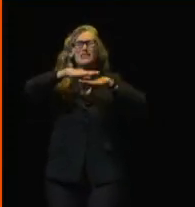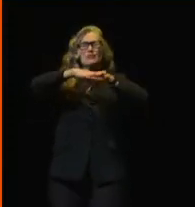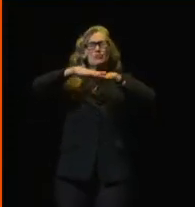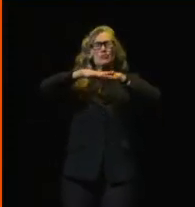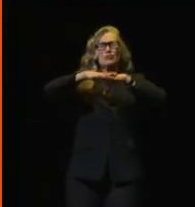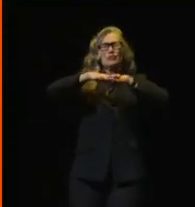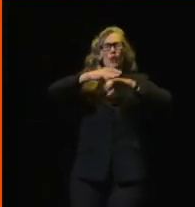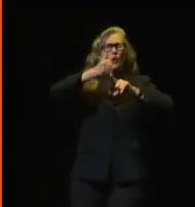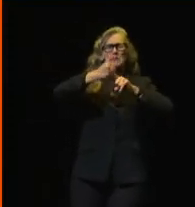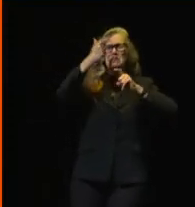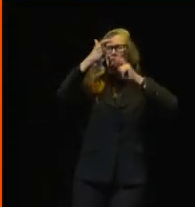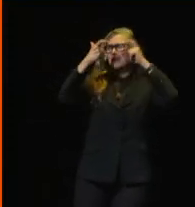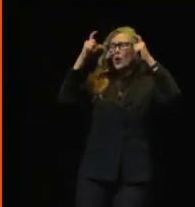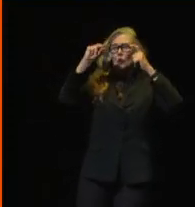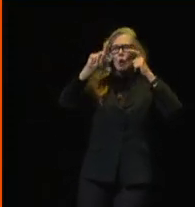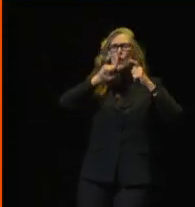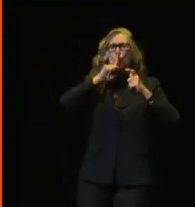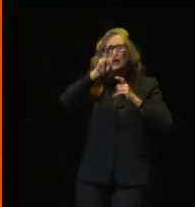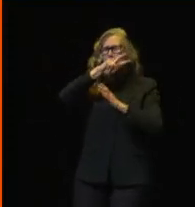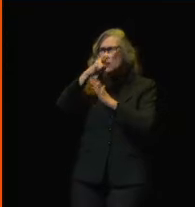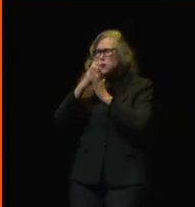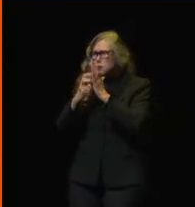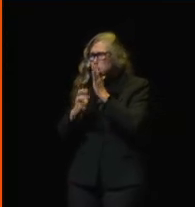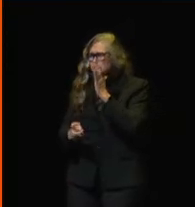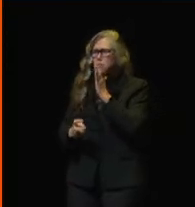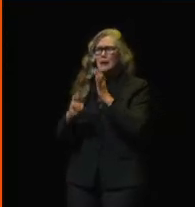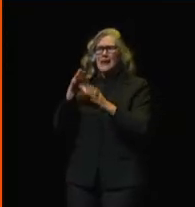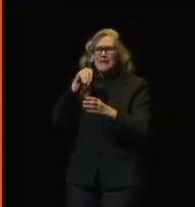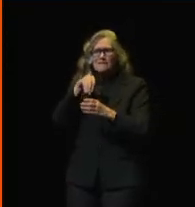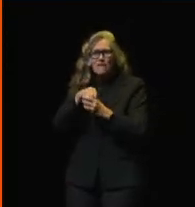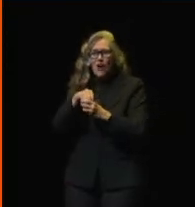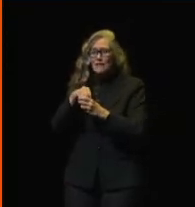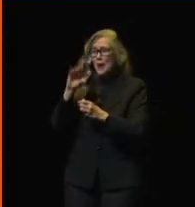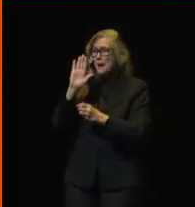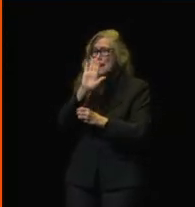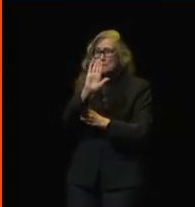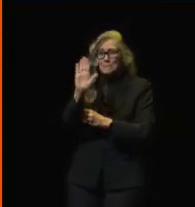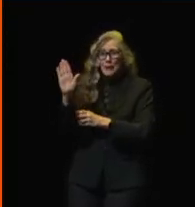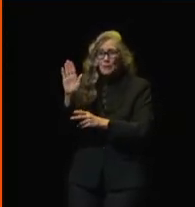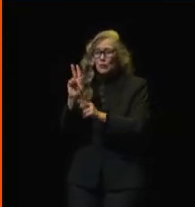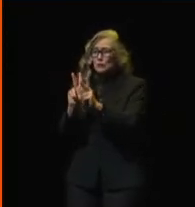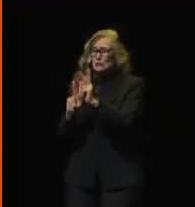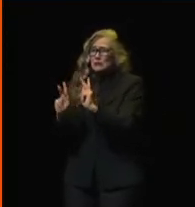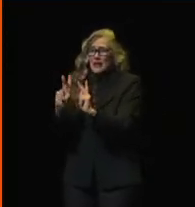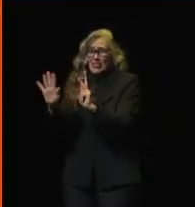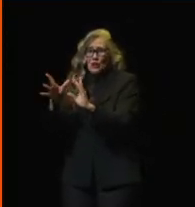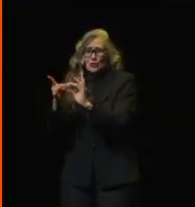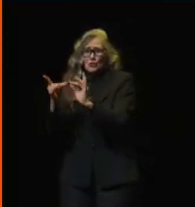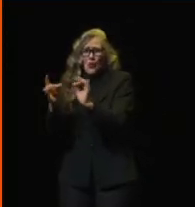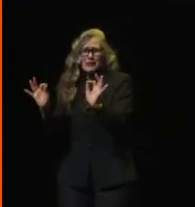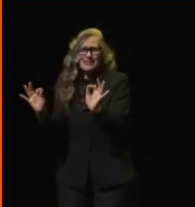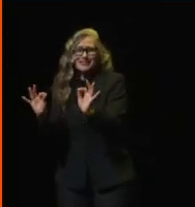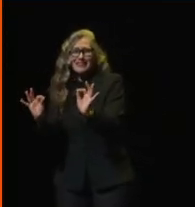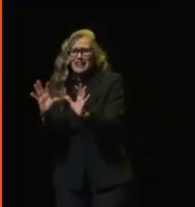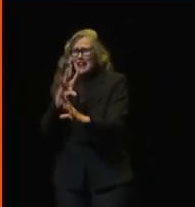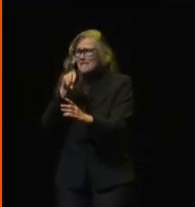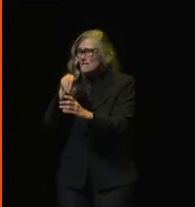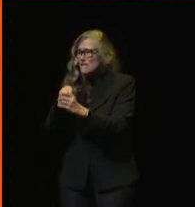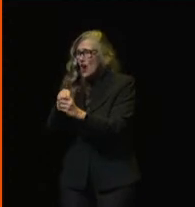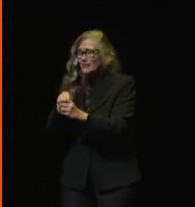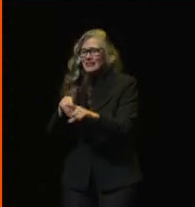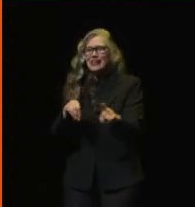his involvement in humankind. And I think that's why his famous encounter with Senator Jeff Flake on an